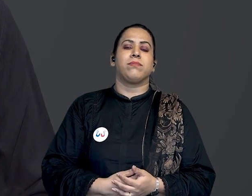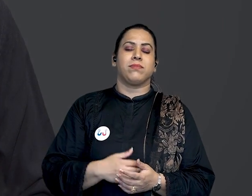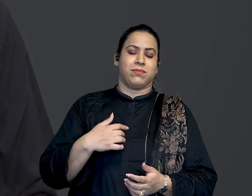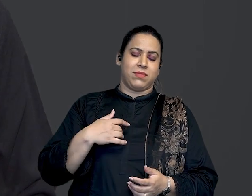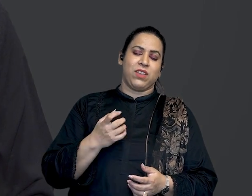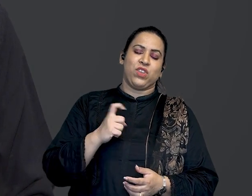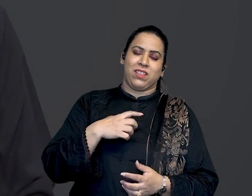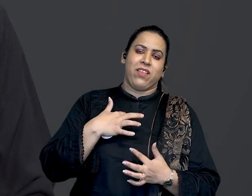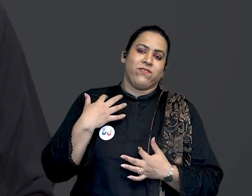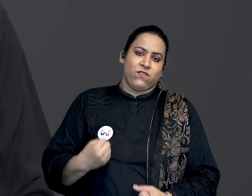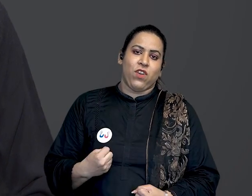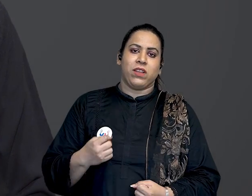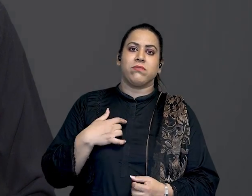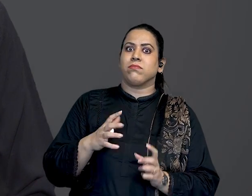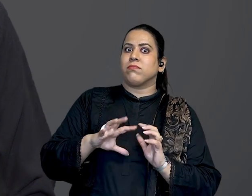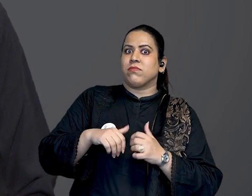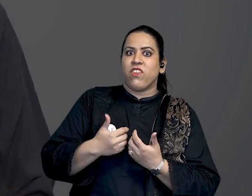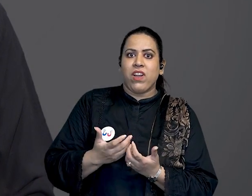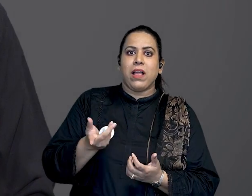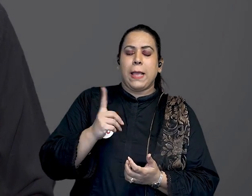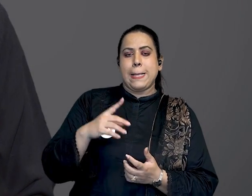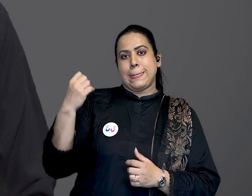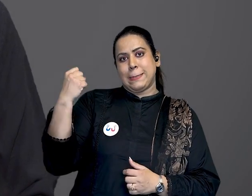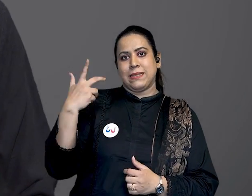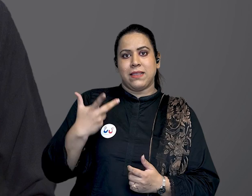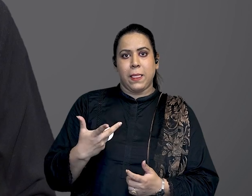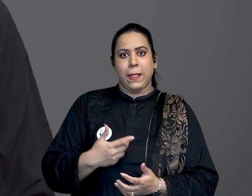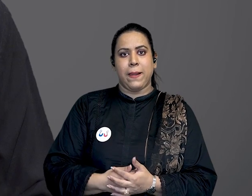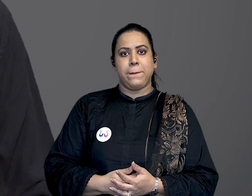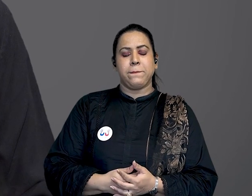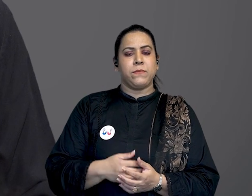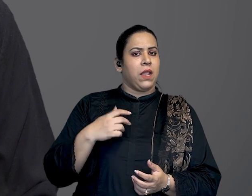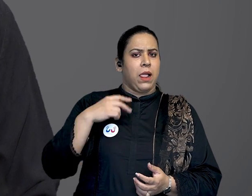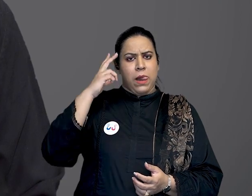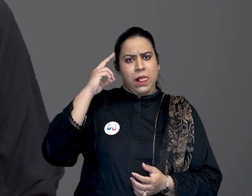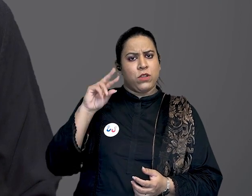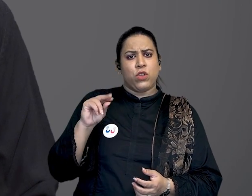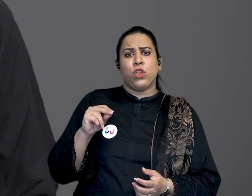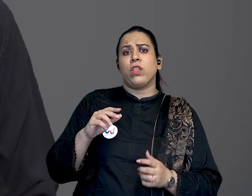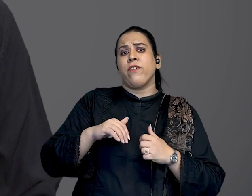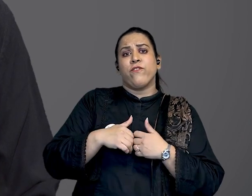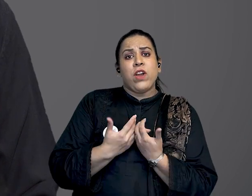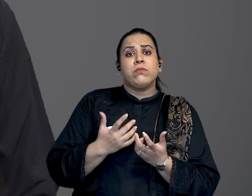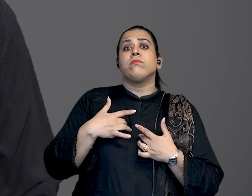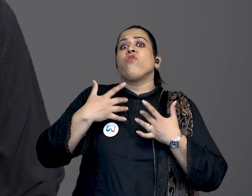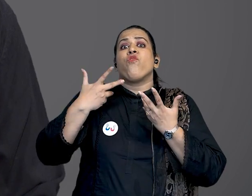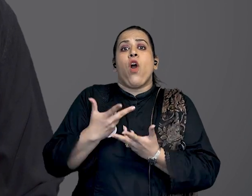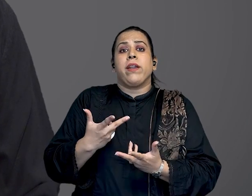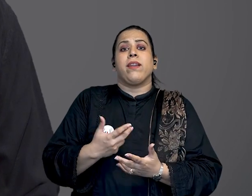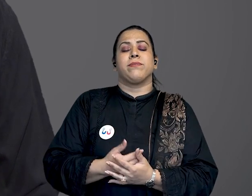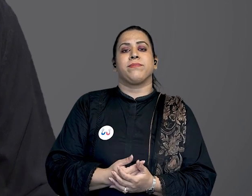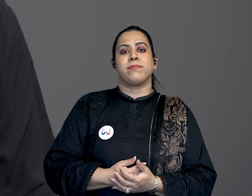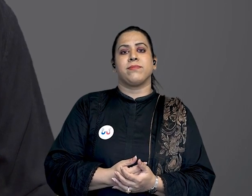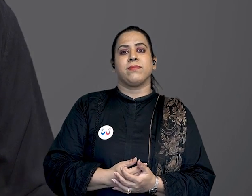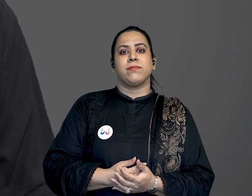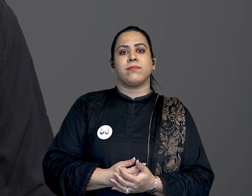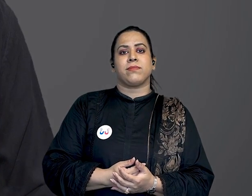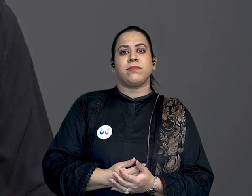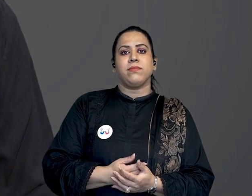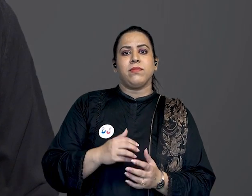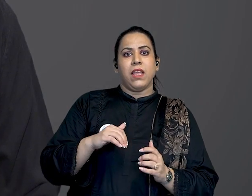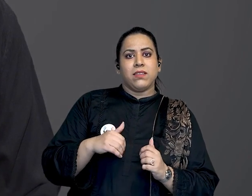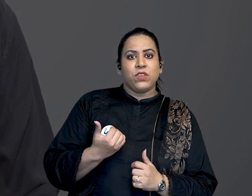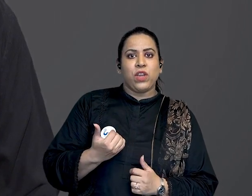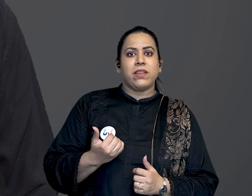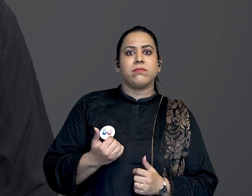are achieving that and you're becoming more of you. And at the end of the day, you just find out that, hey, I'm in a much more healthier